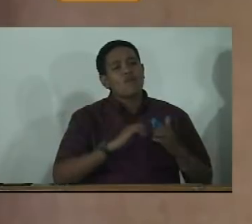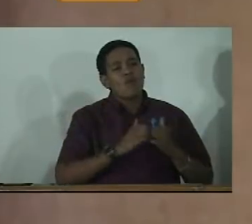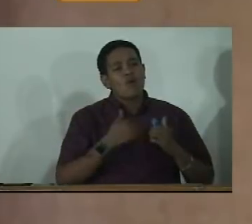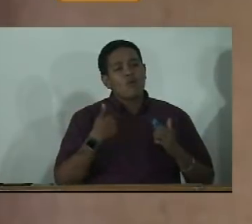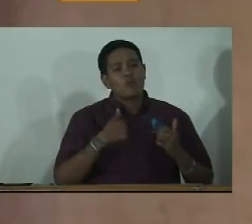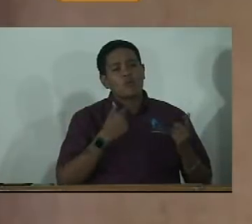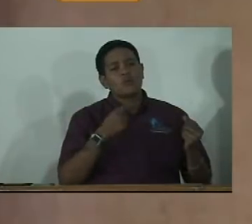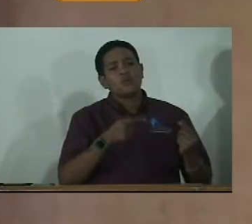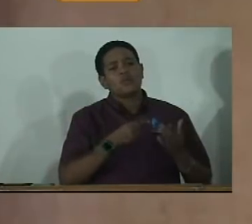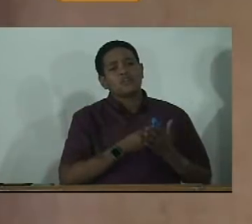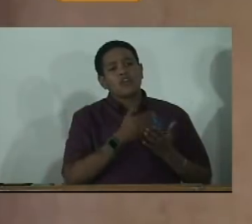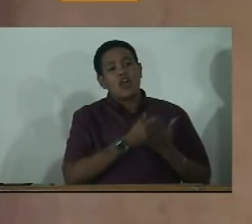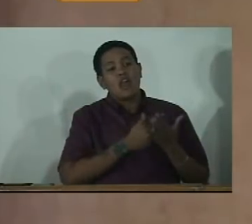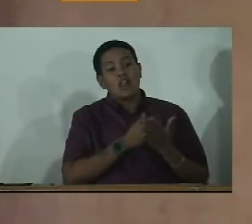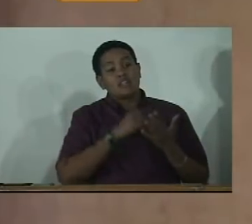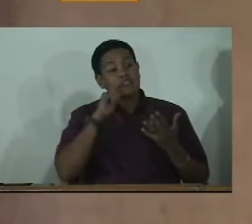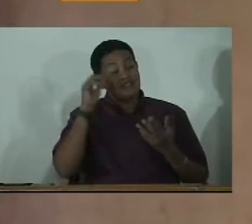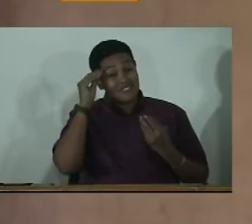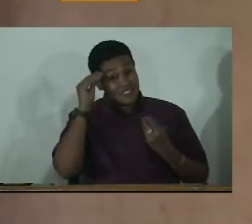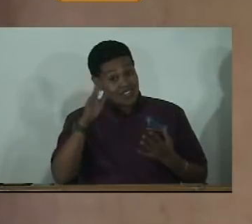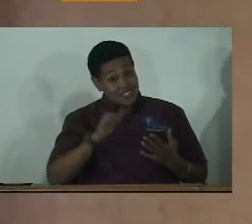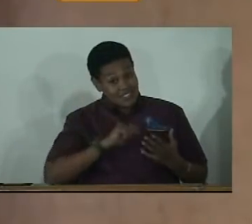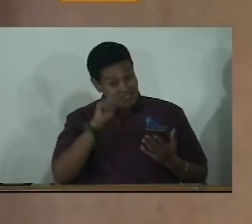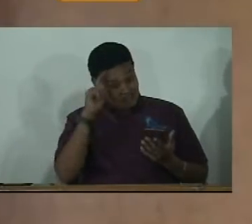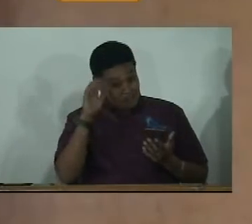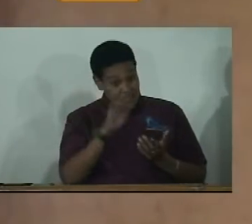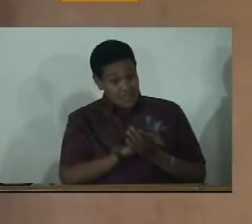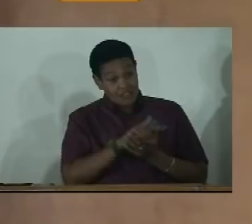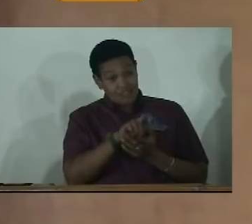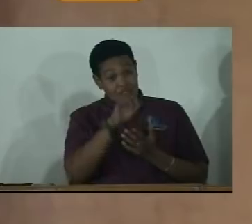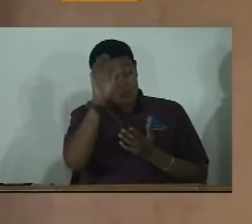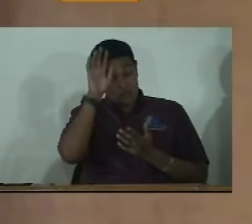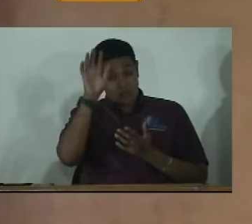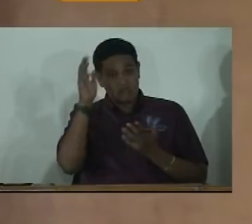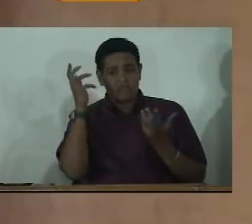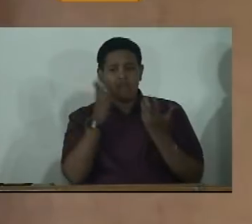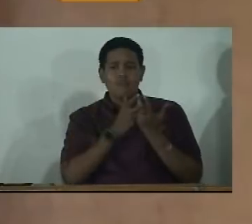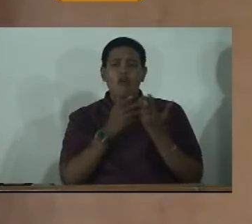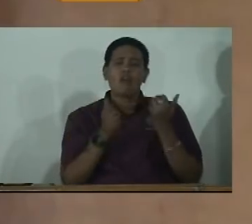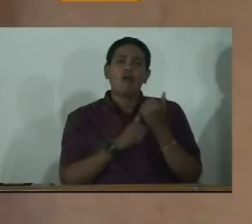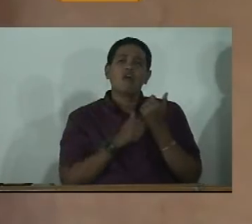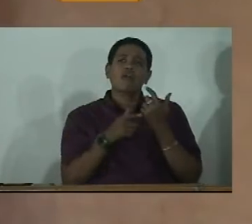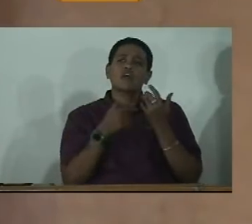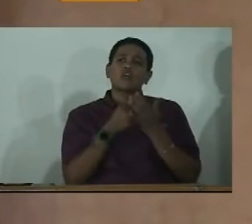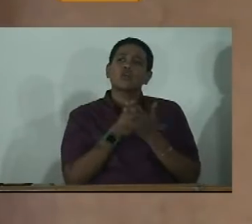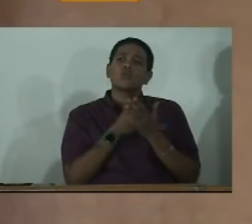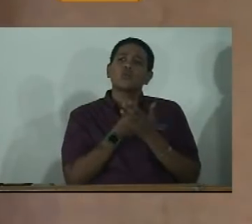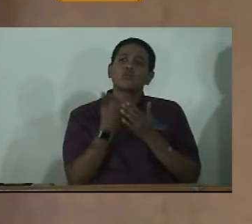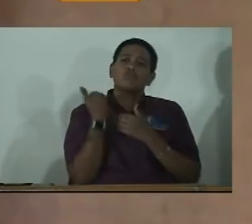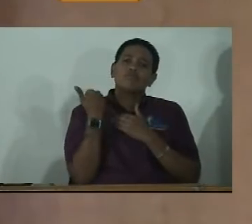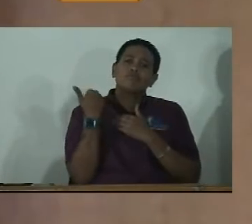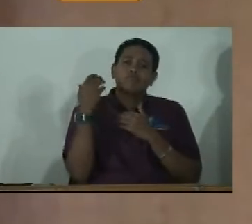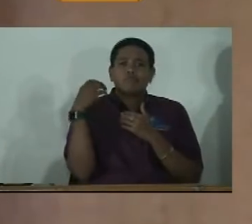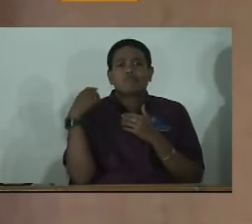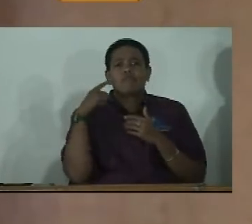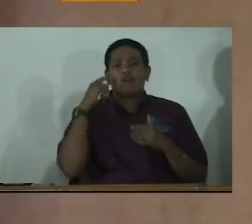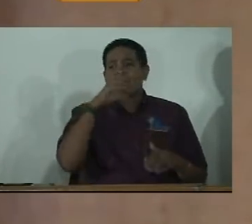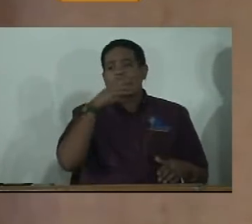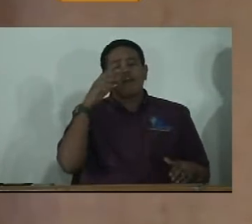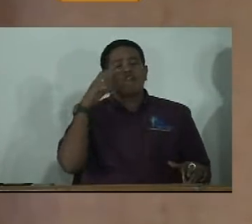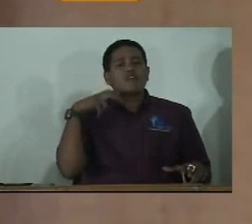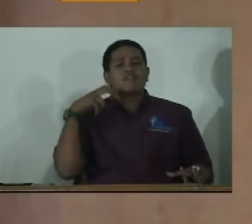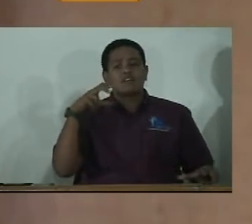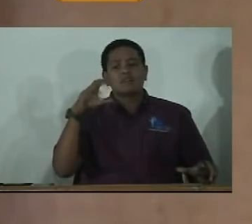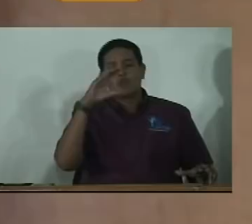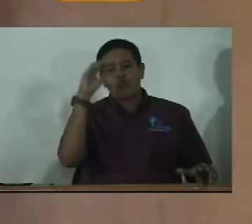this collection of data. I believe this will fall under the new mandate of the Agro-Investment